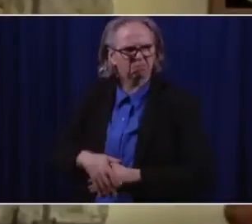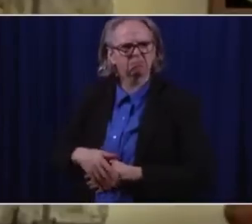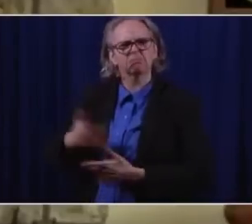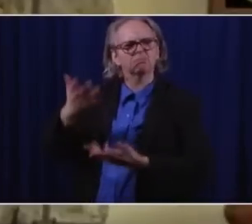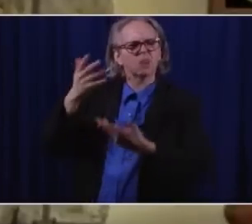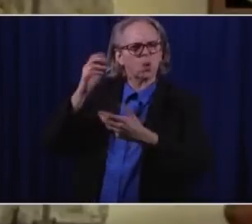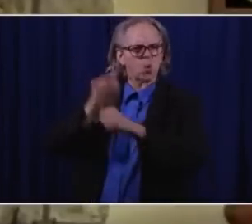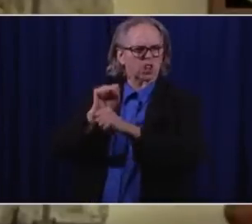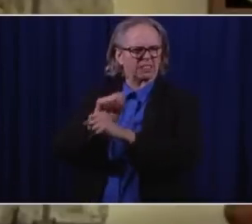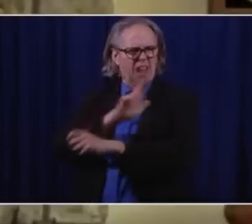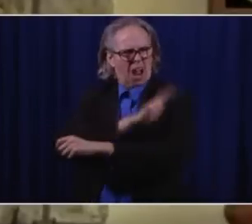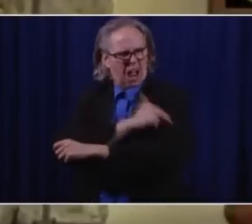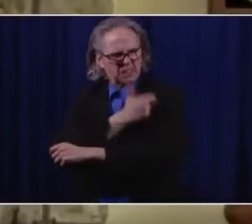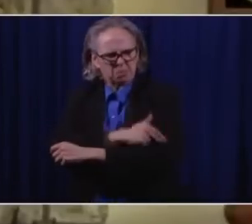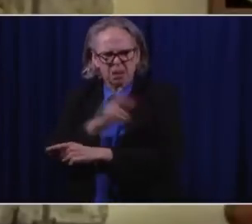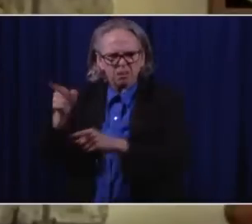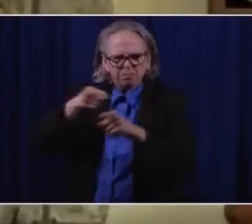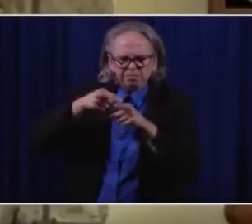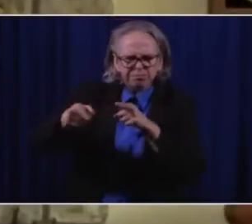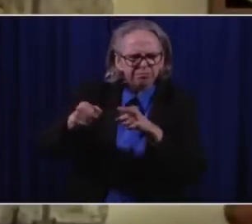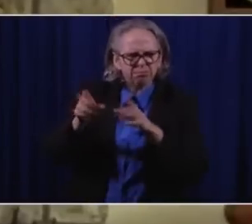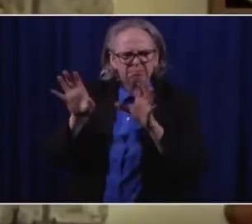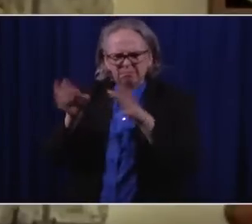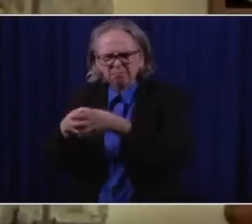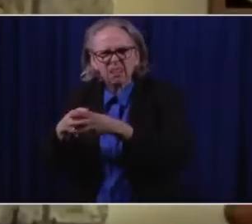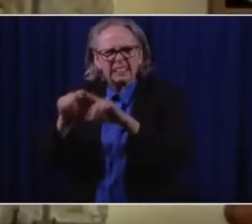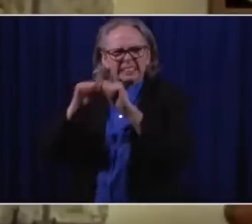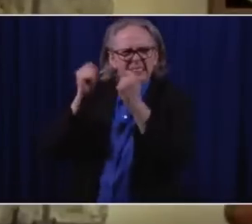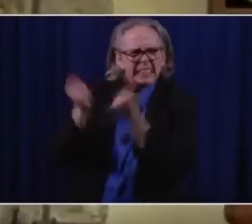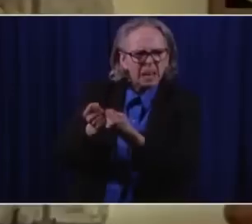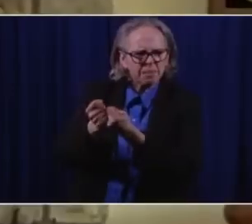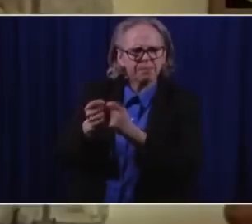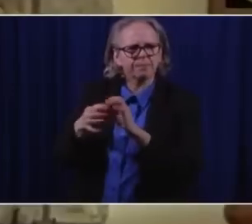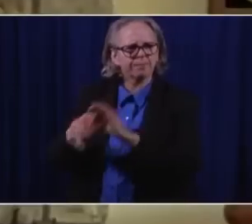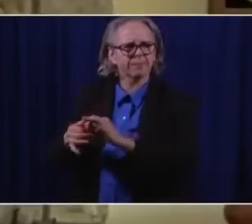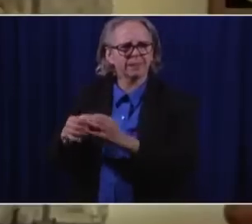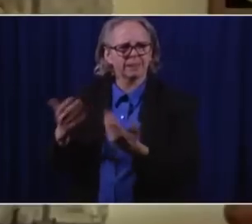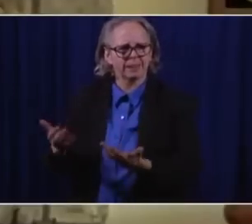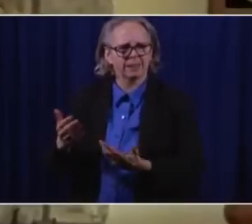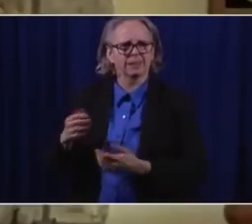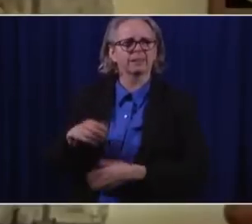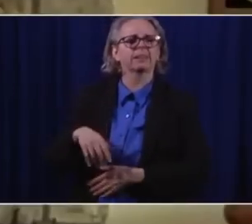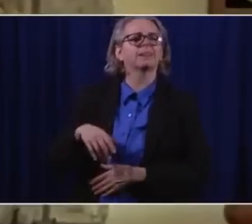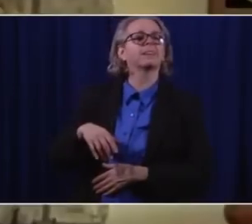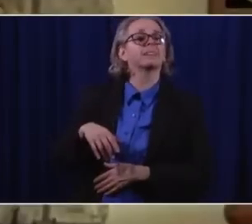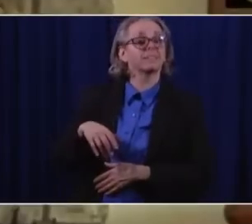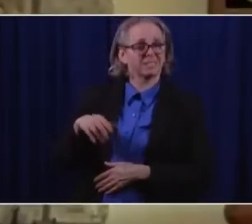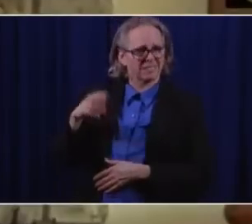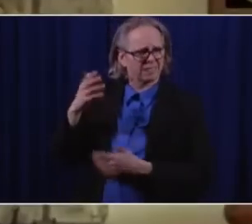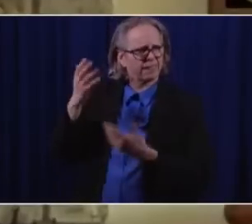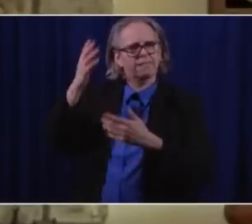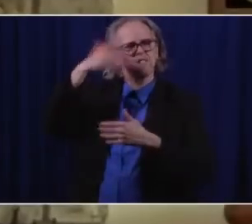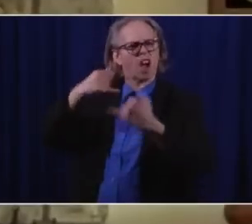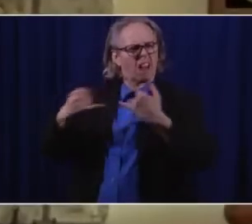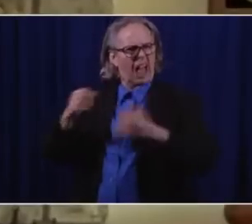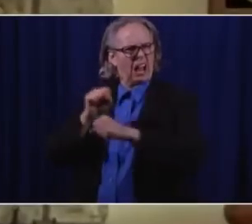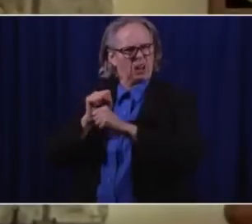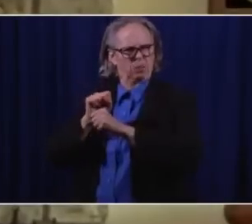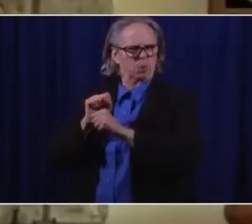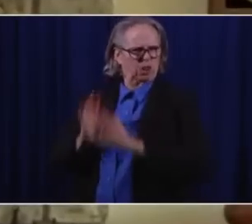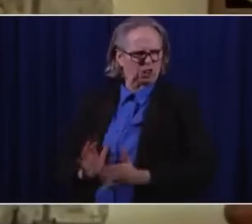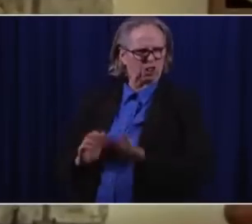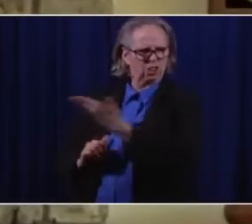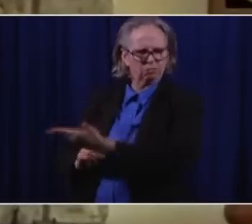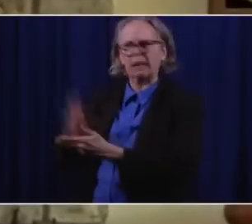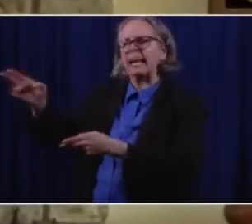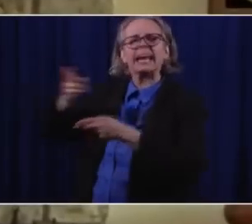team. As Memorial progresses through the pandemic, Erin is a frontline resource for the nursing teams at Memorial. Erin, thank